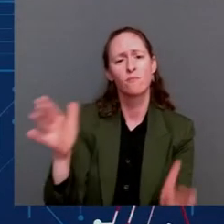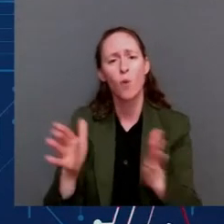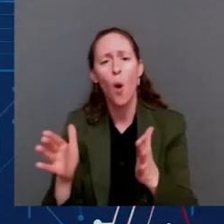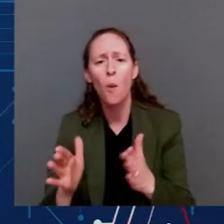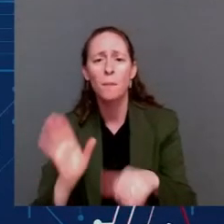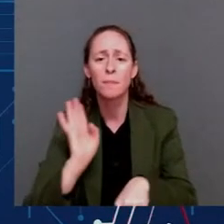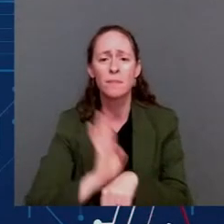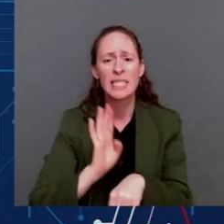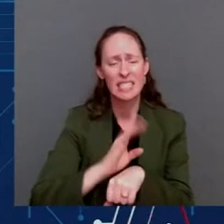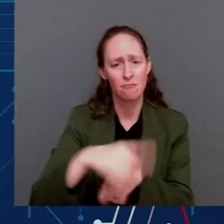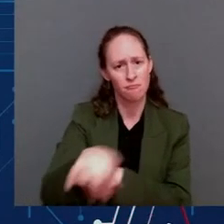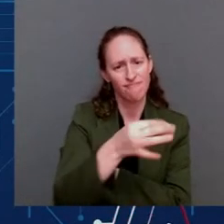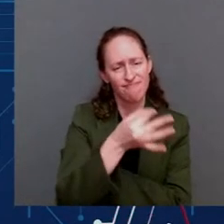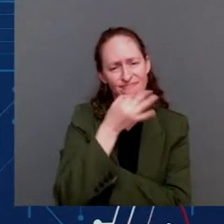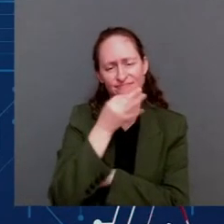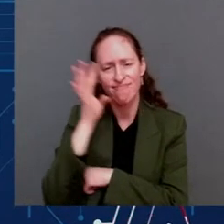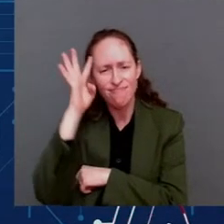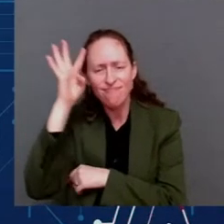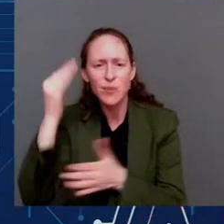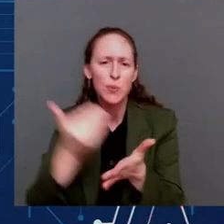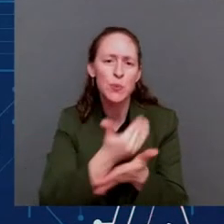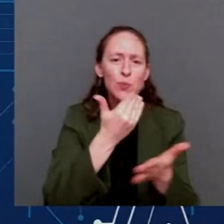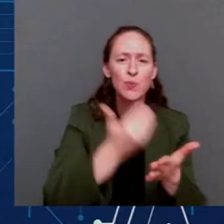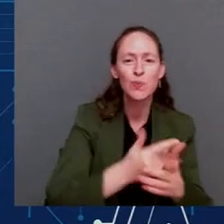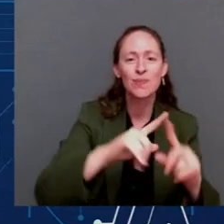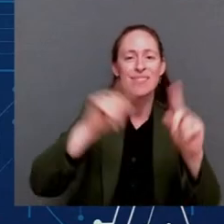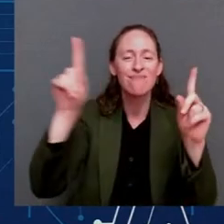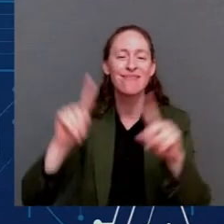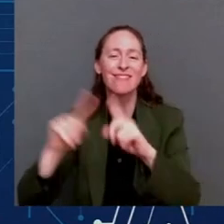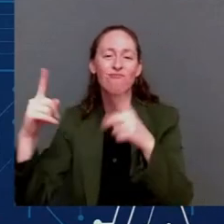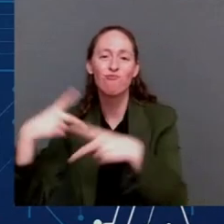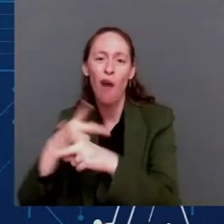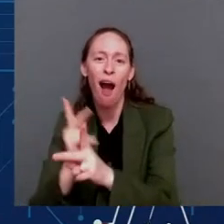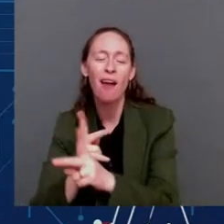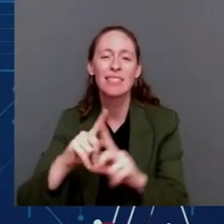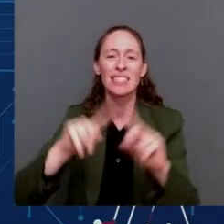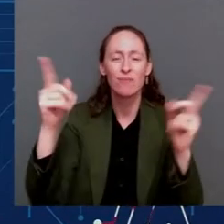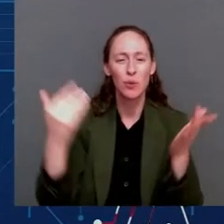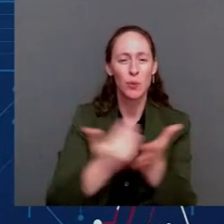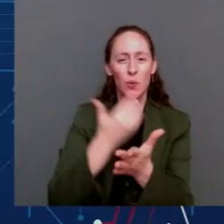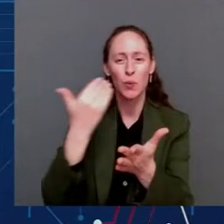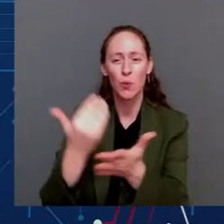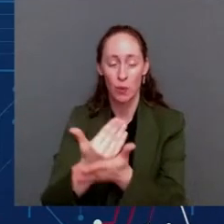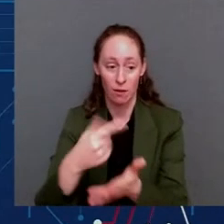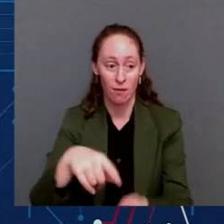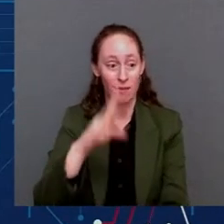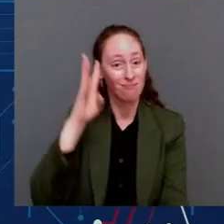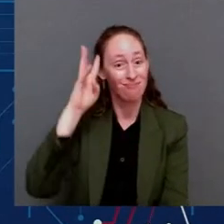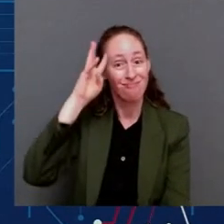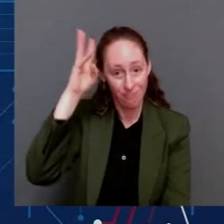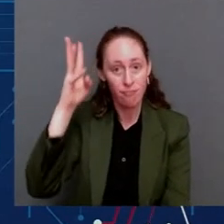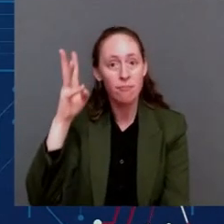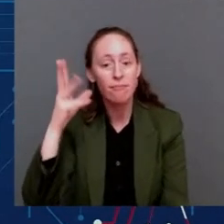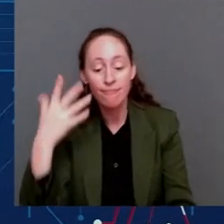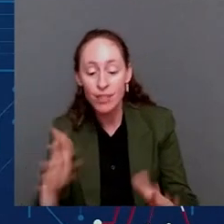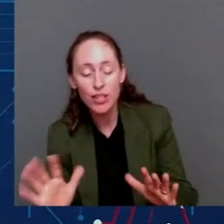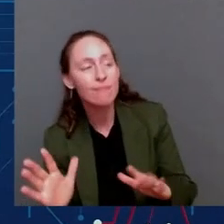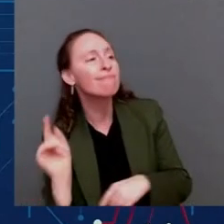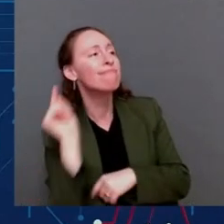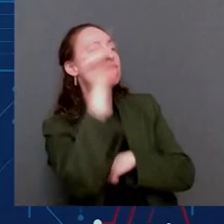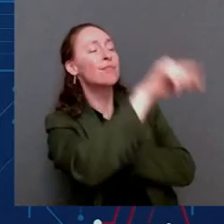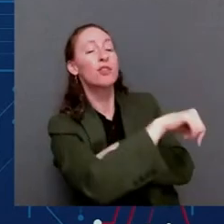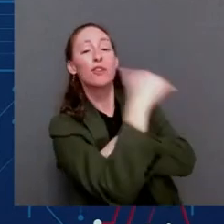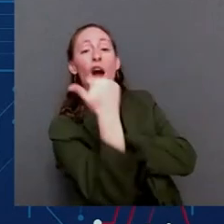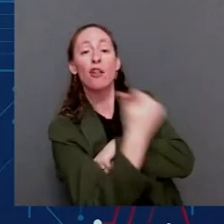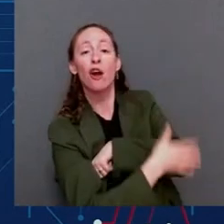they invented. This bill makes it clear the world's leading innovation will happen in America. We will both invent